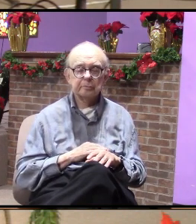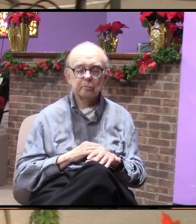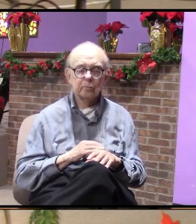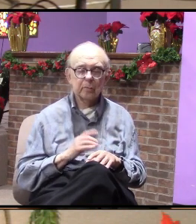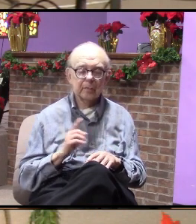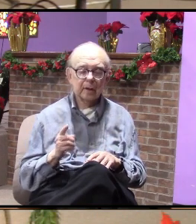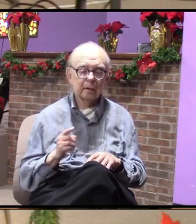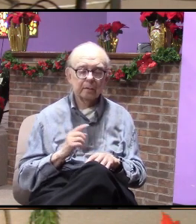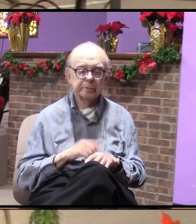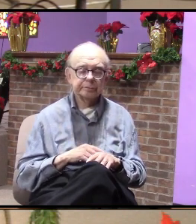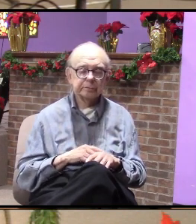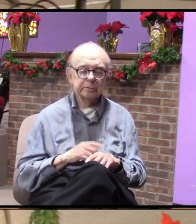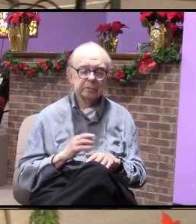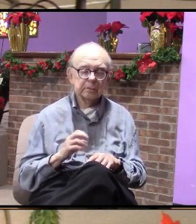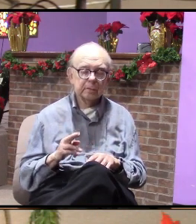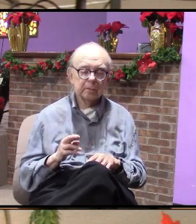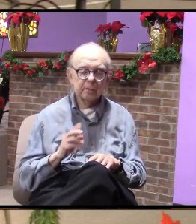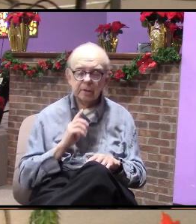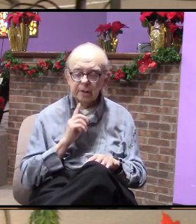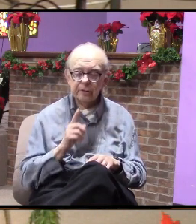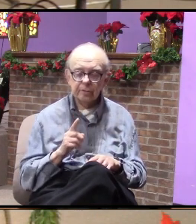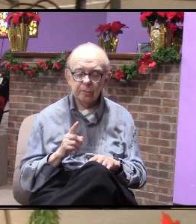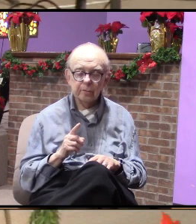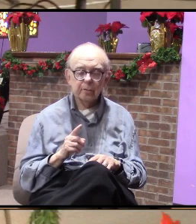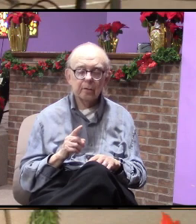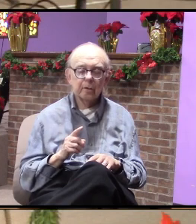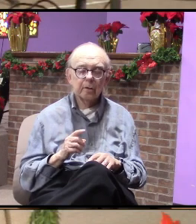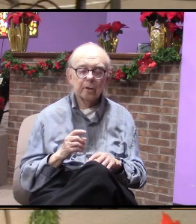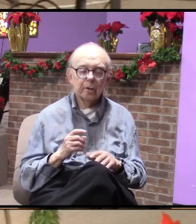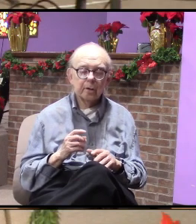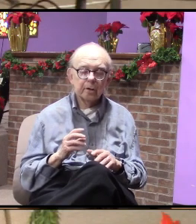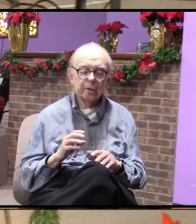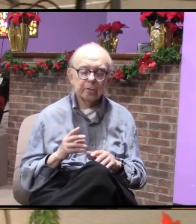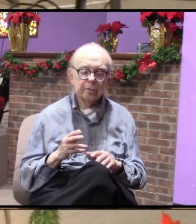There are times the vehicle needs to be recharged.